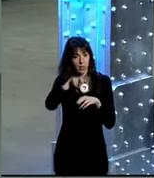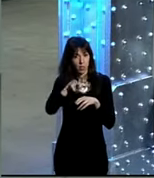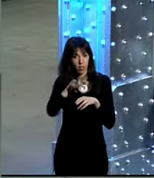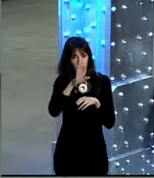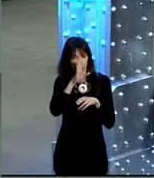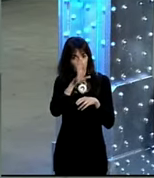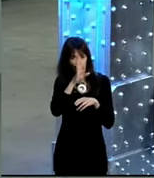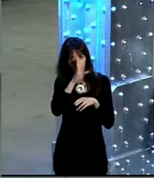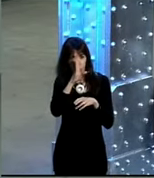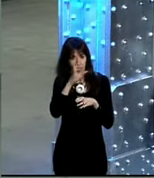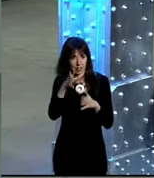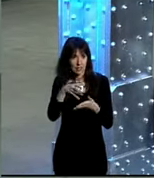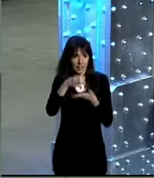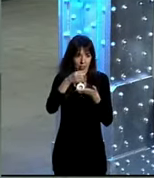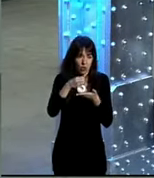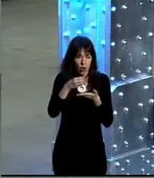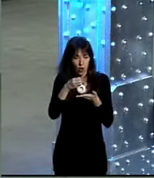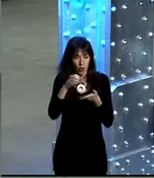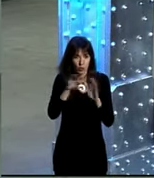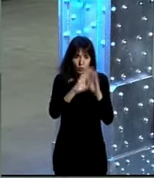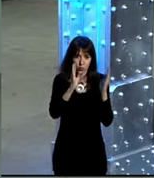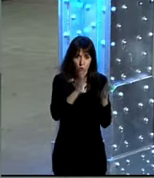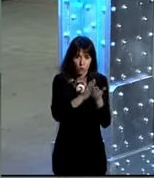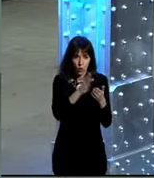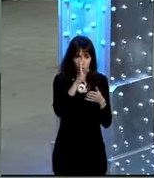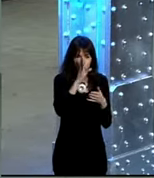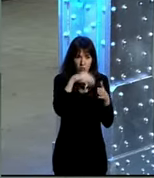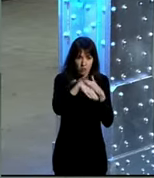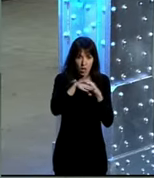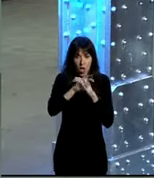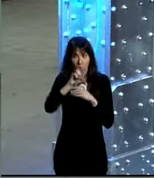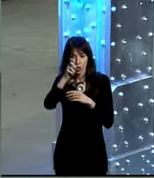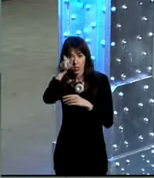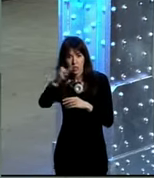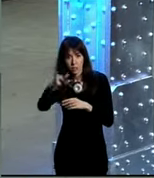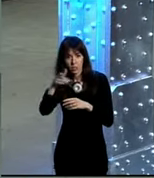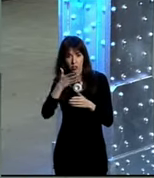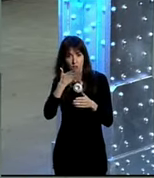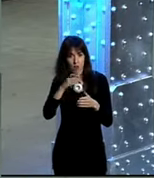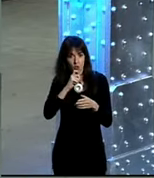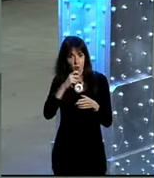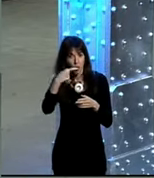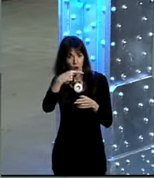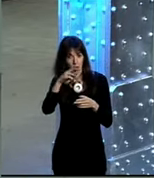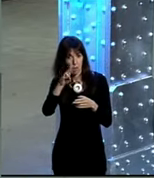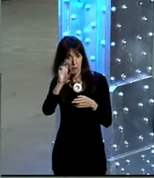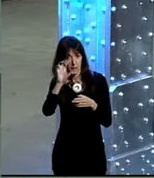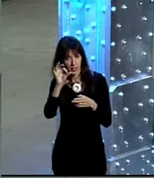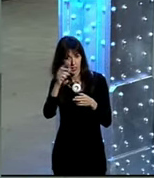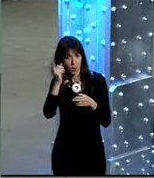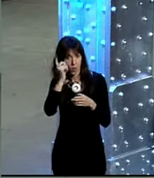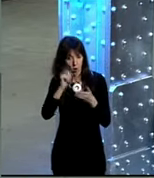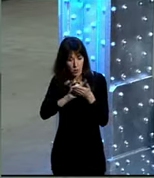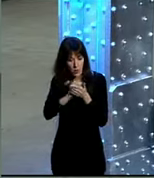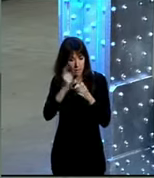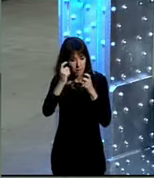the globe. And then other people using the GPS location and some hints try to find these things. And they can be anywhere. They can be